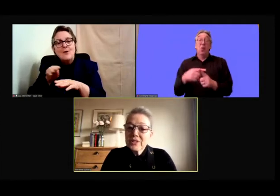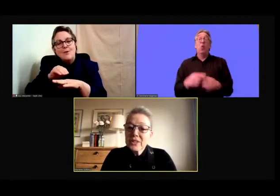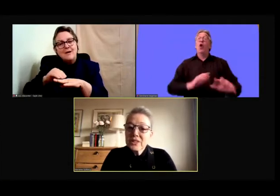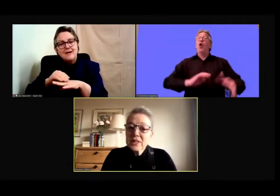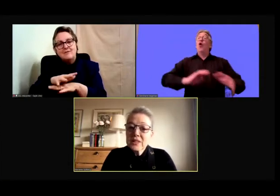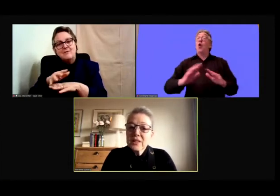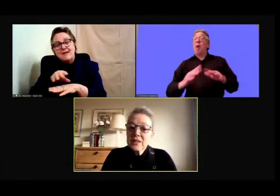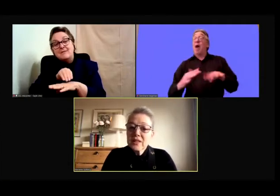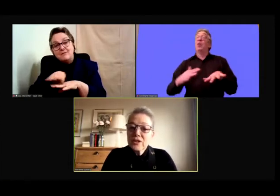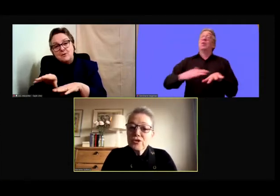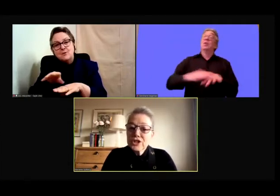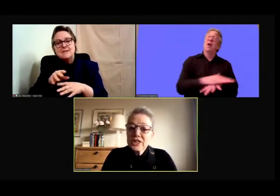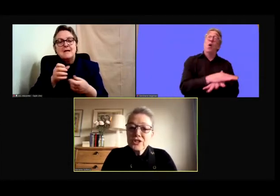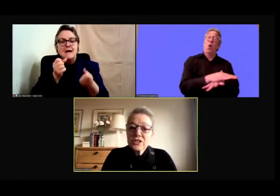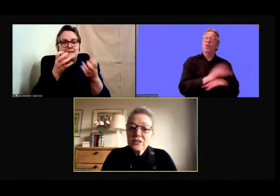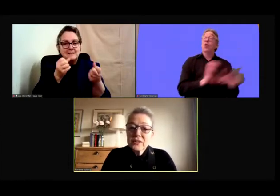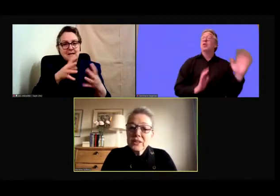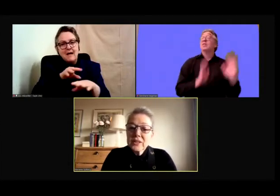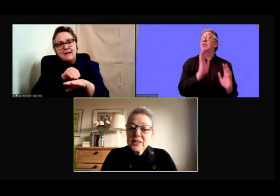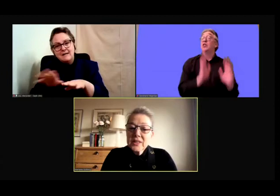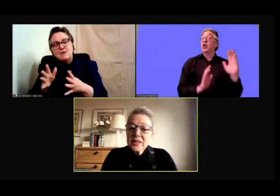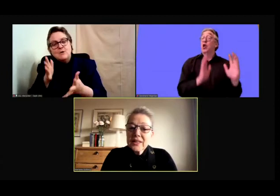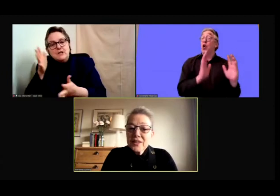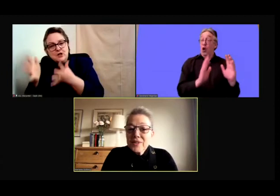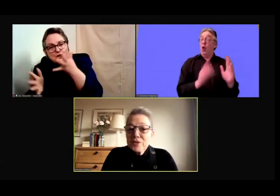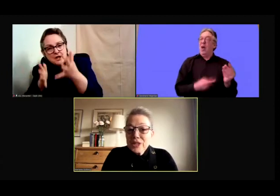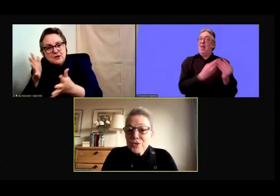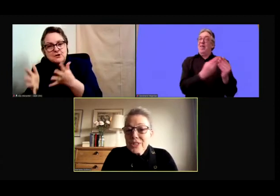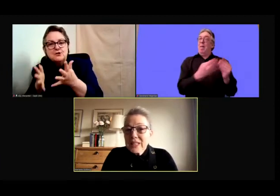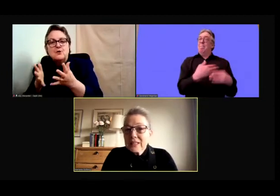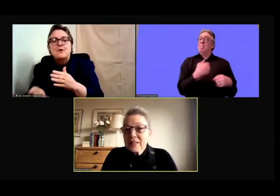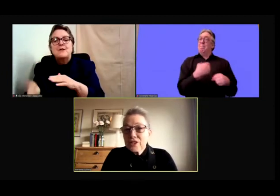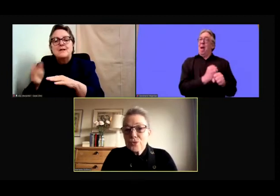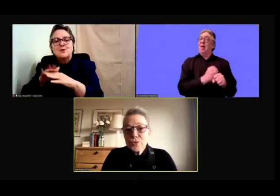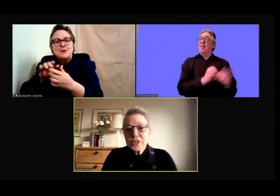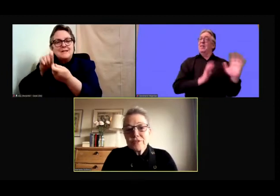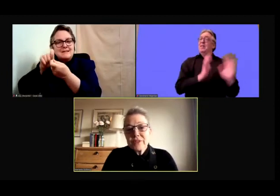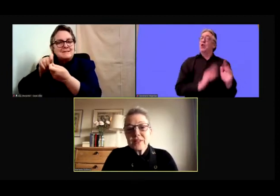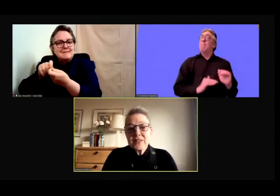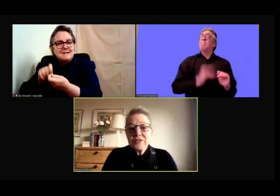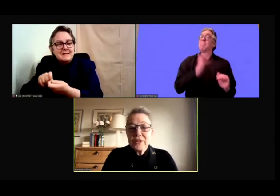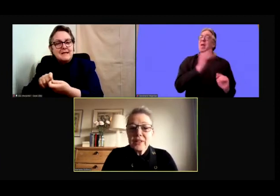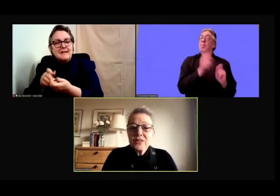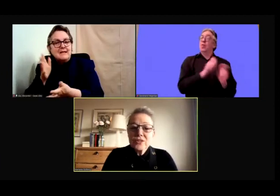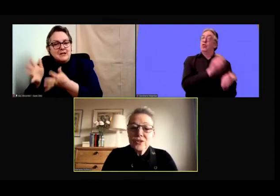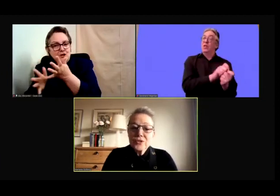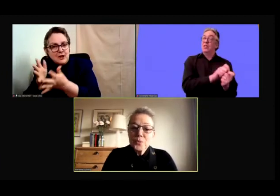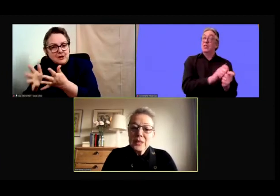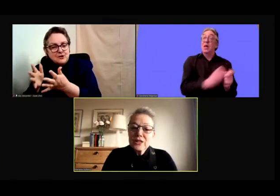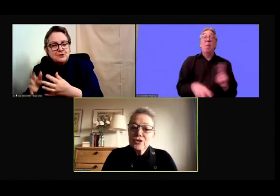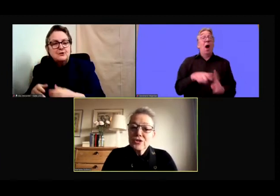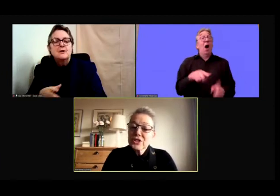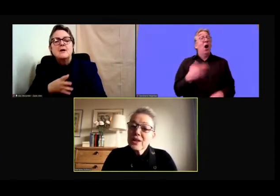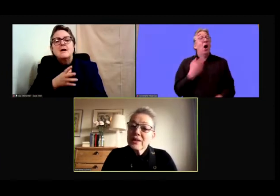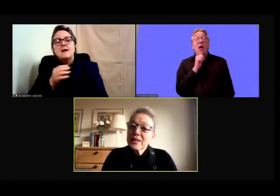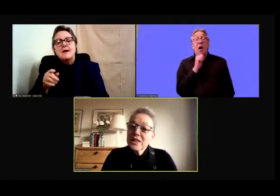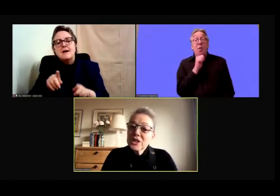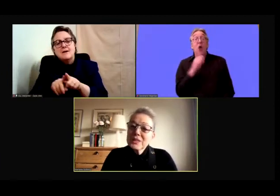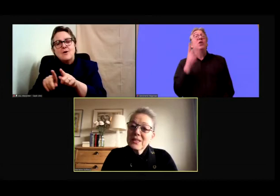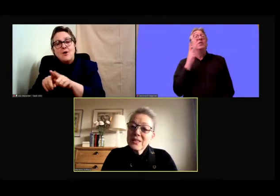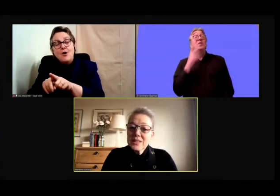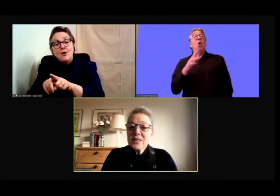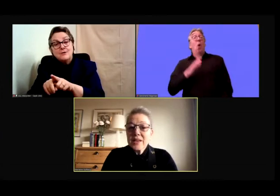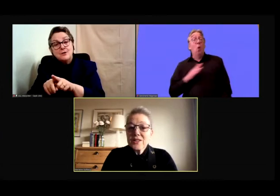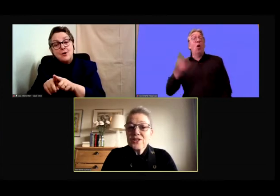increased specificity on gesture. And then very interestingly, you also find an effect of speech on